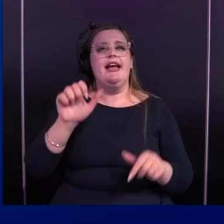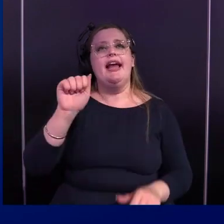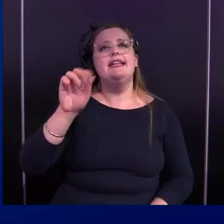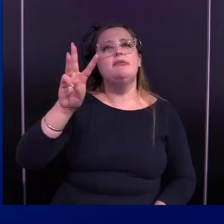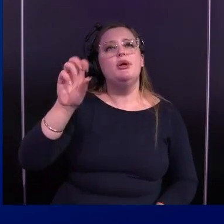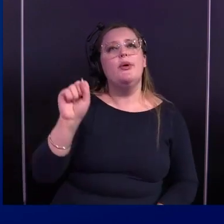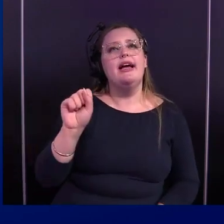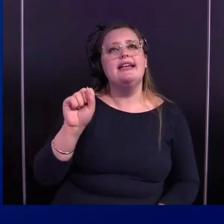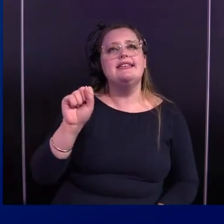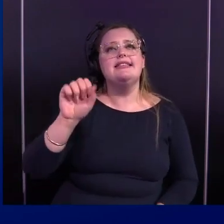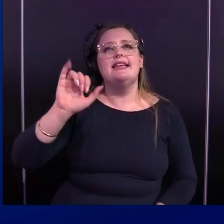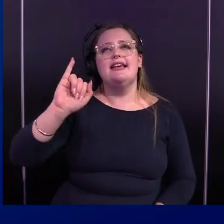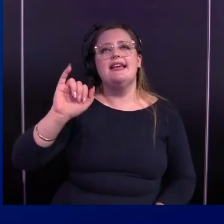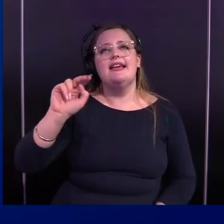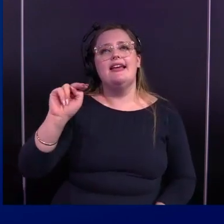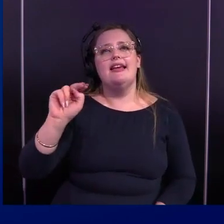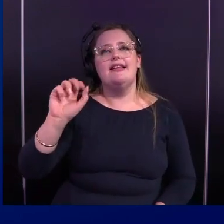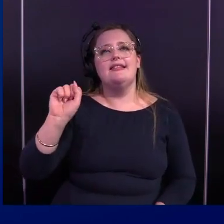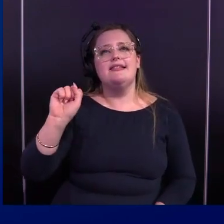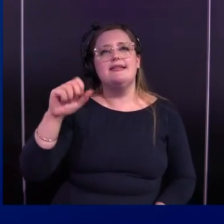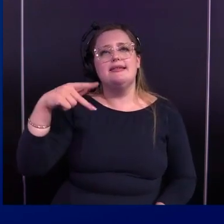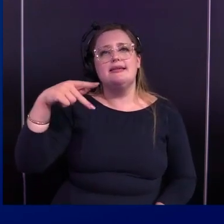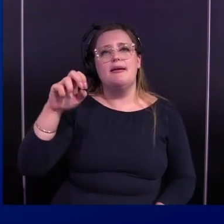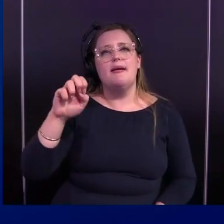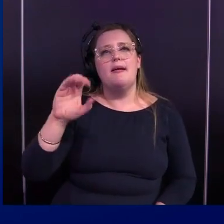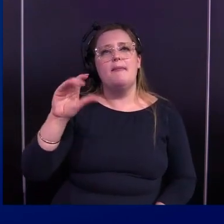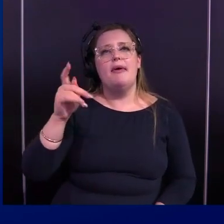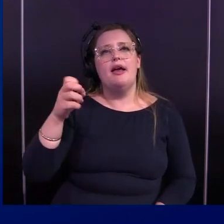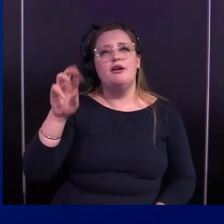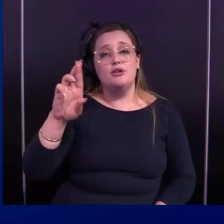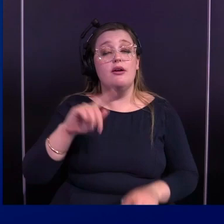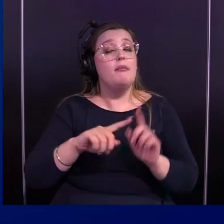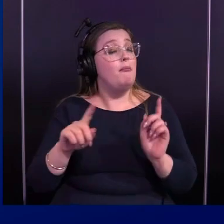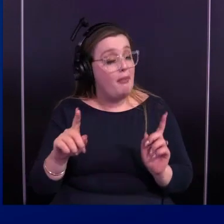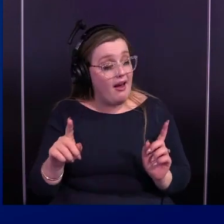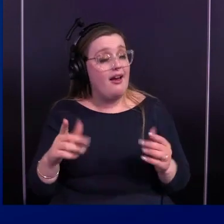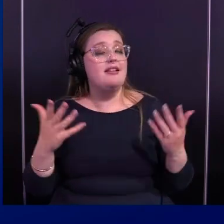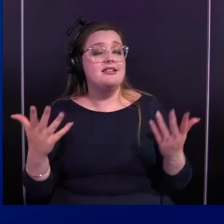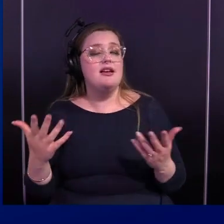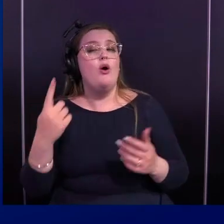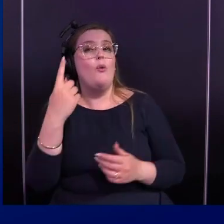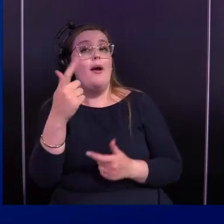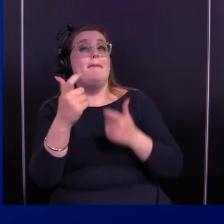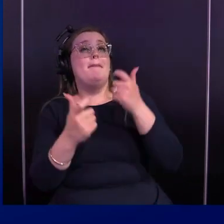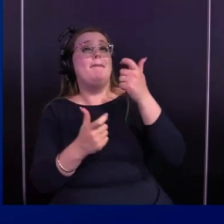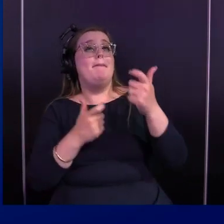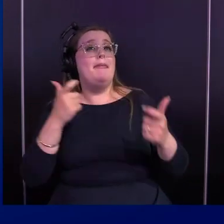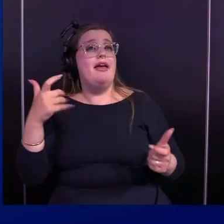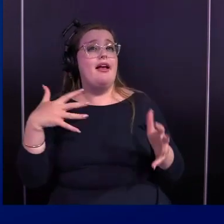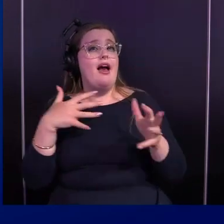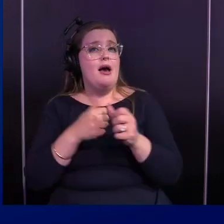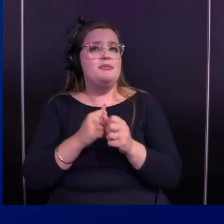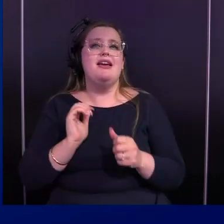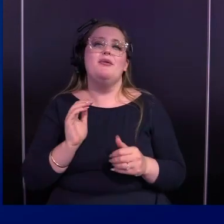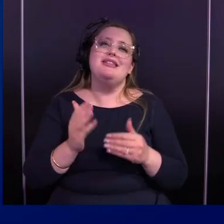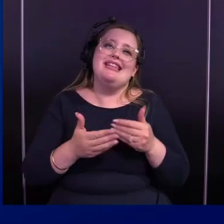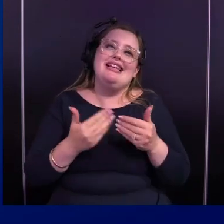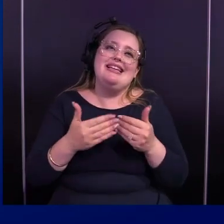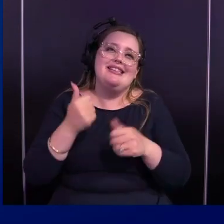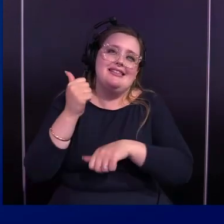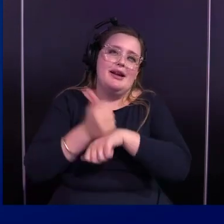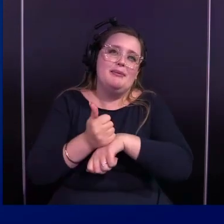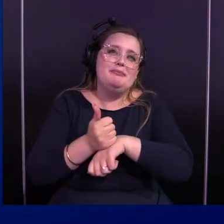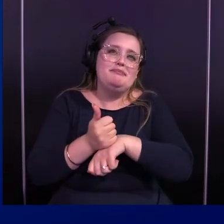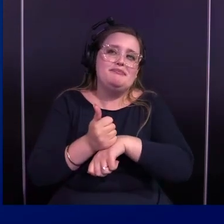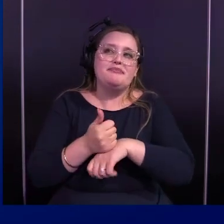Inspector. But to your point, one of the big updates that we made was our easy setup,